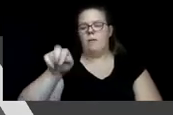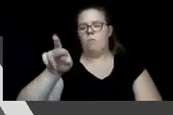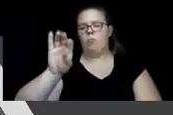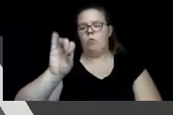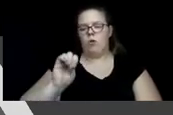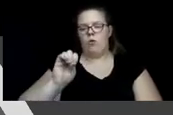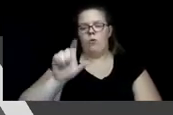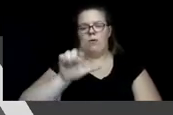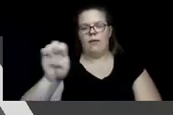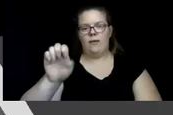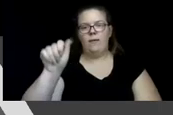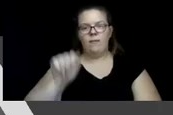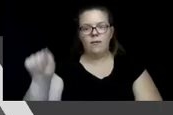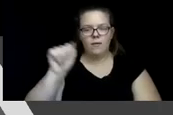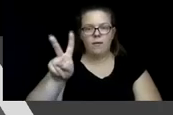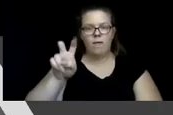ldicaprio.lee@verahouse.org.